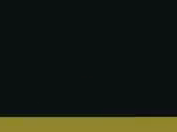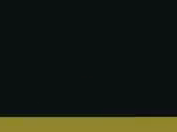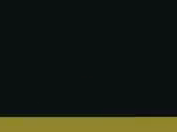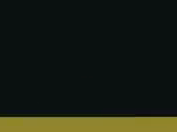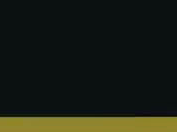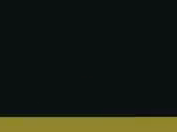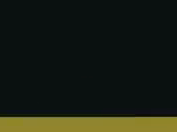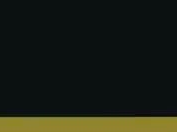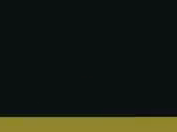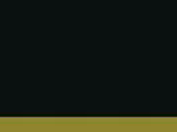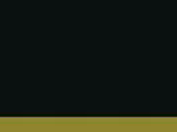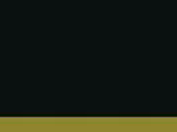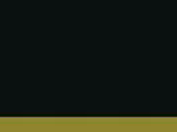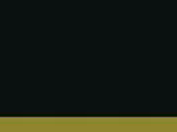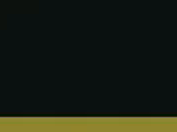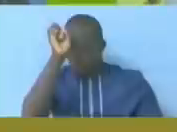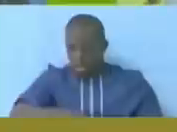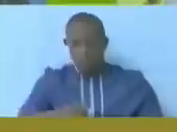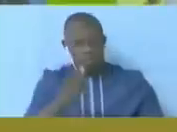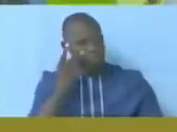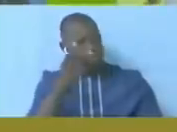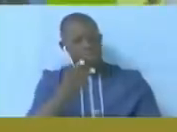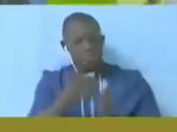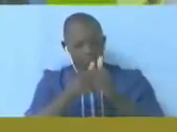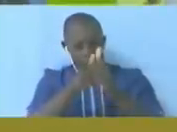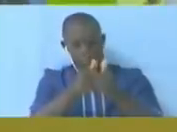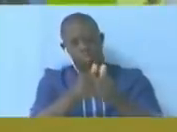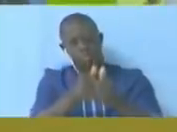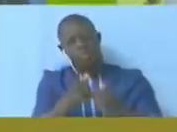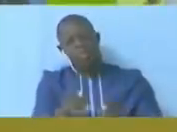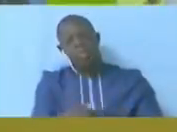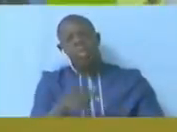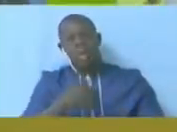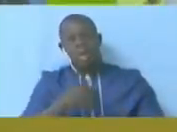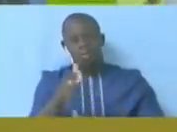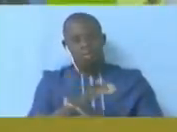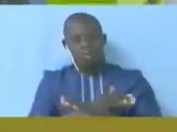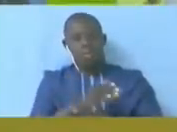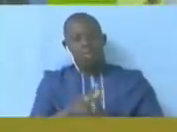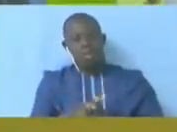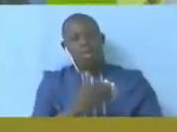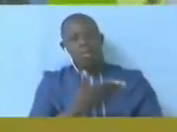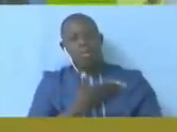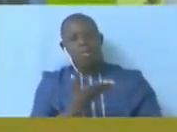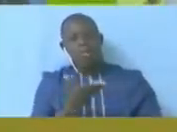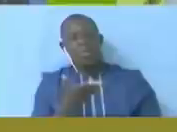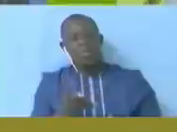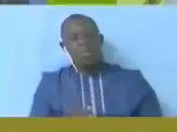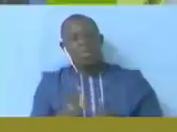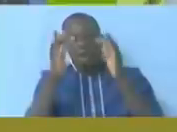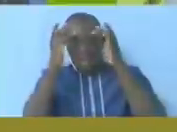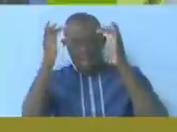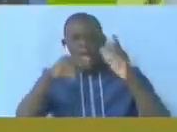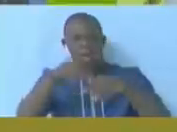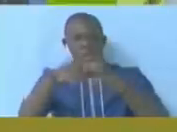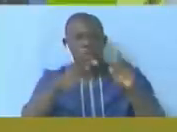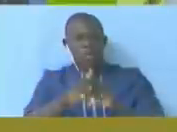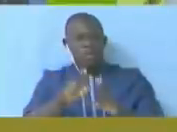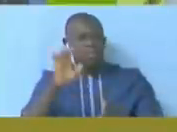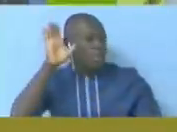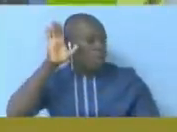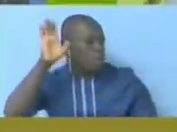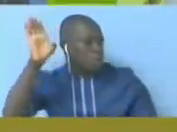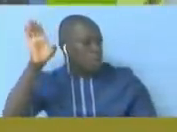TRRC should be looked into. I had the unfortunate experience of listening to a